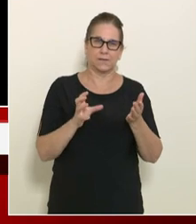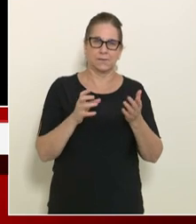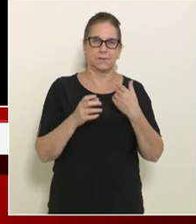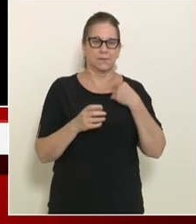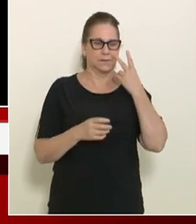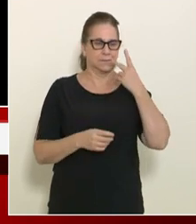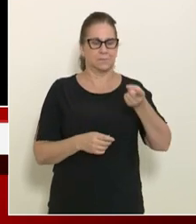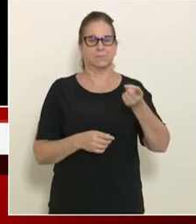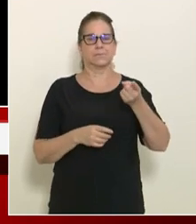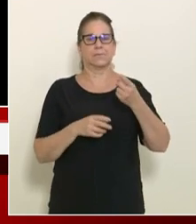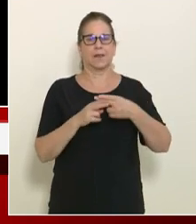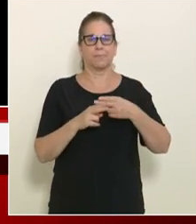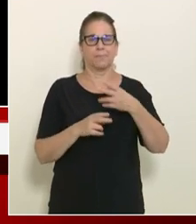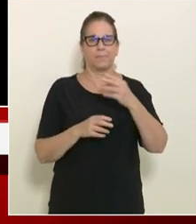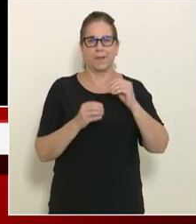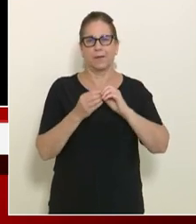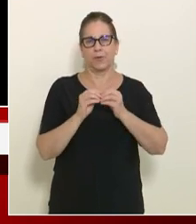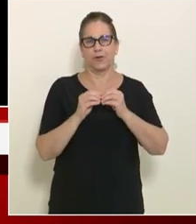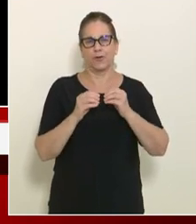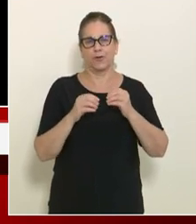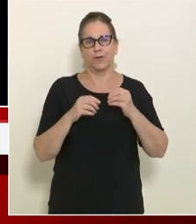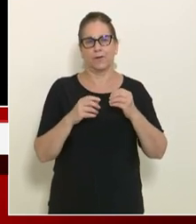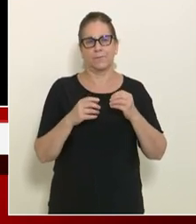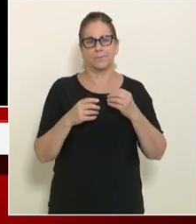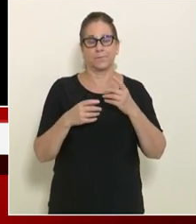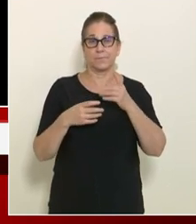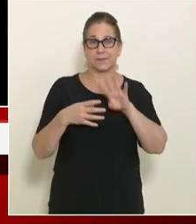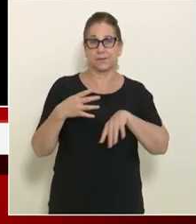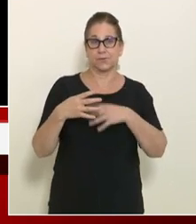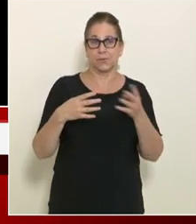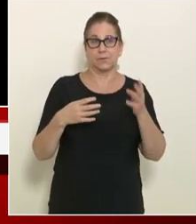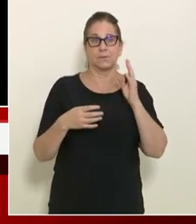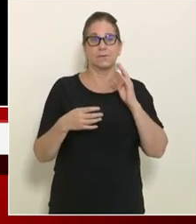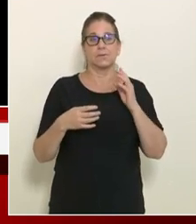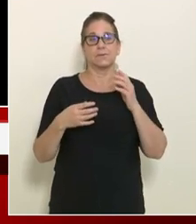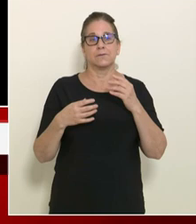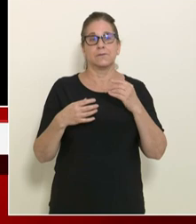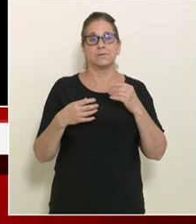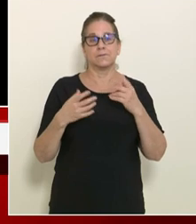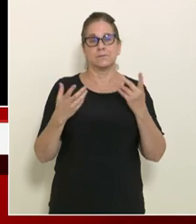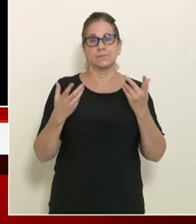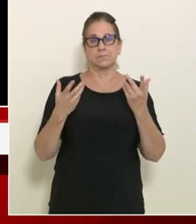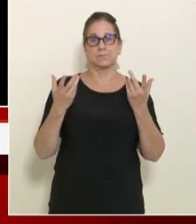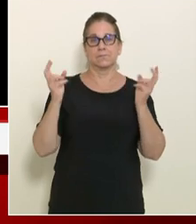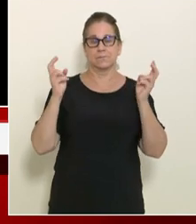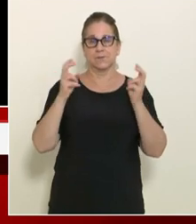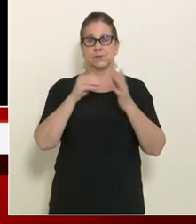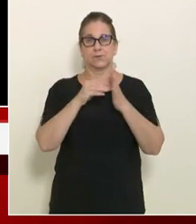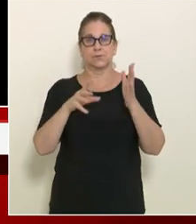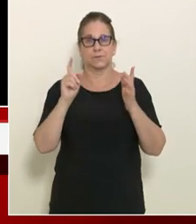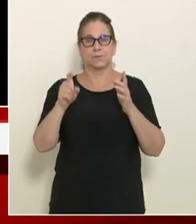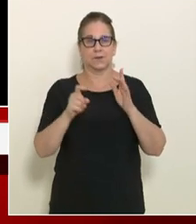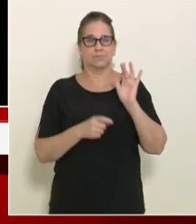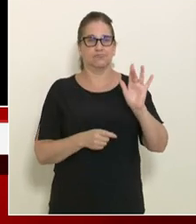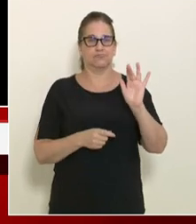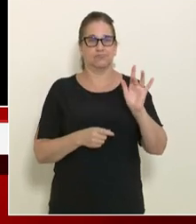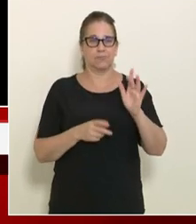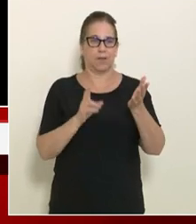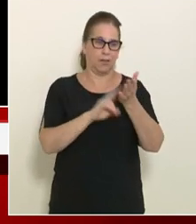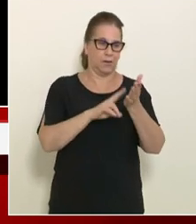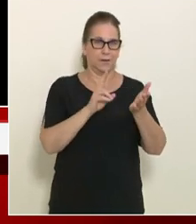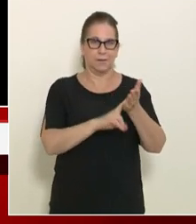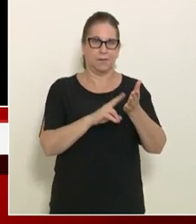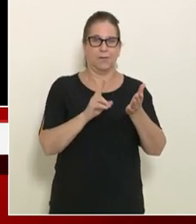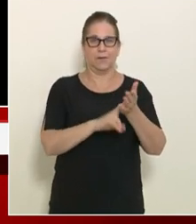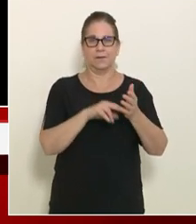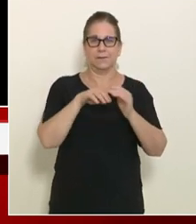and schedules have been released for all of our schools, so students can now log into our Aspen